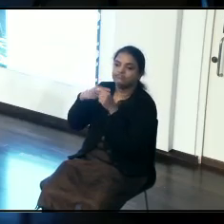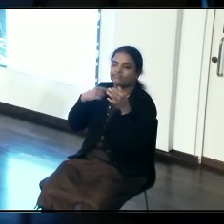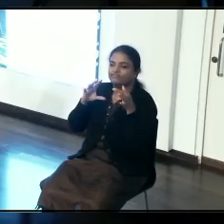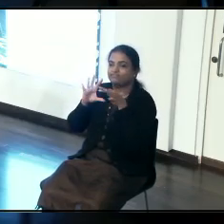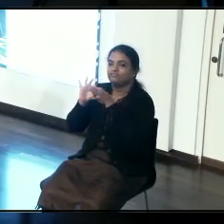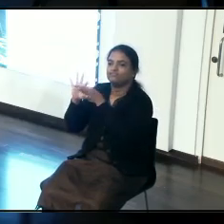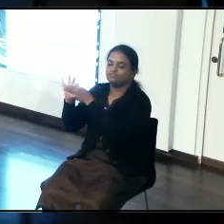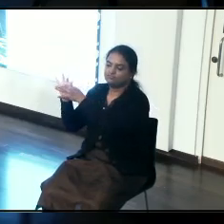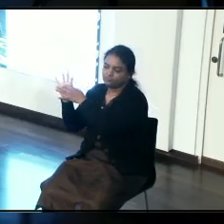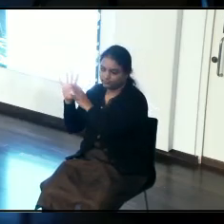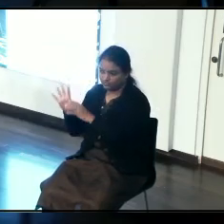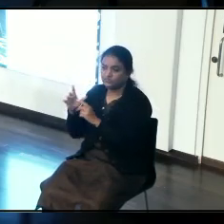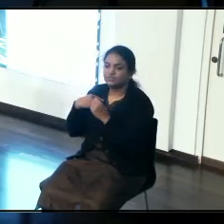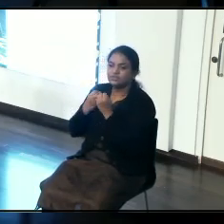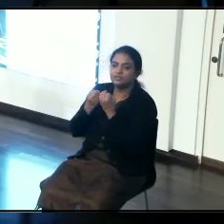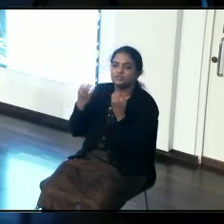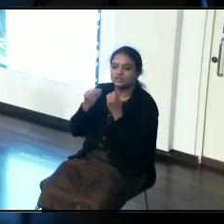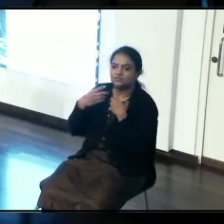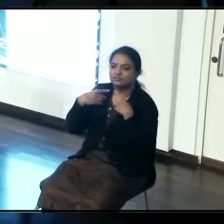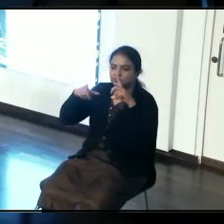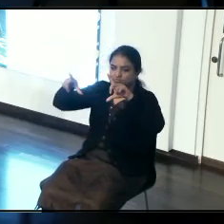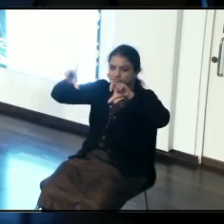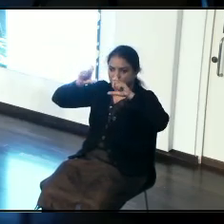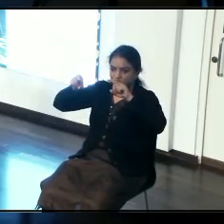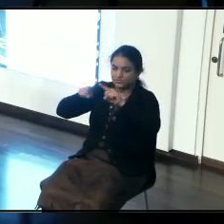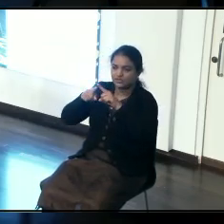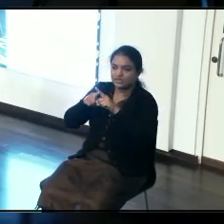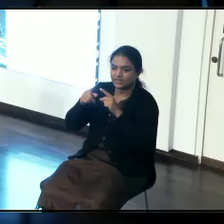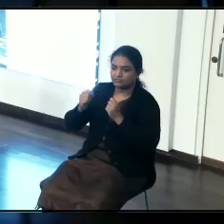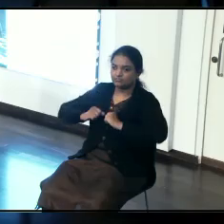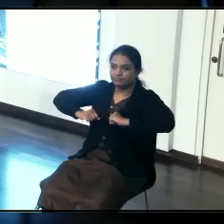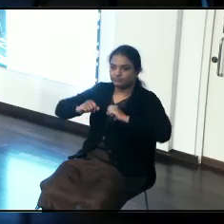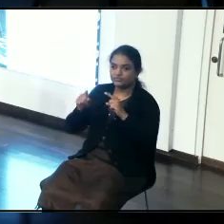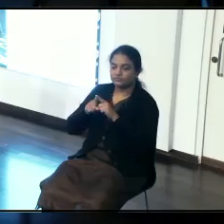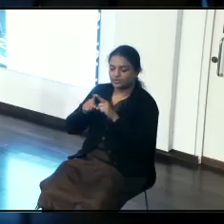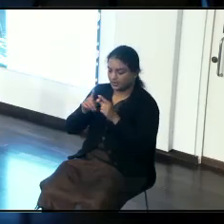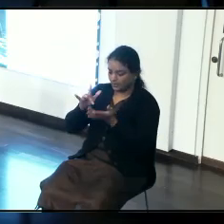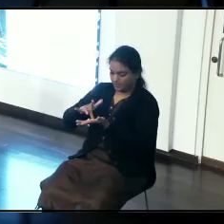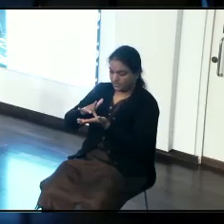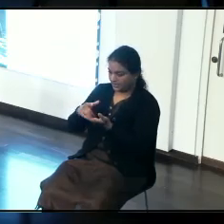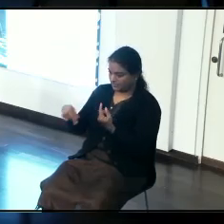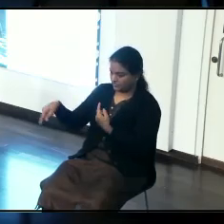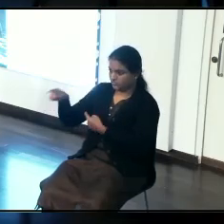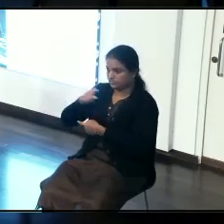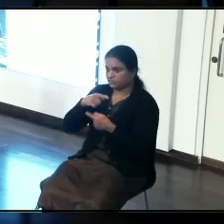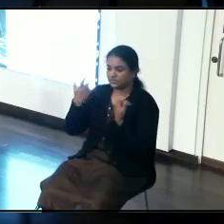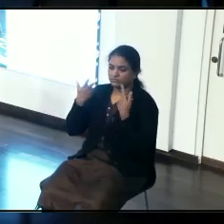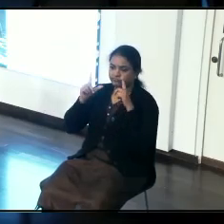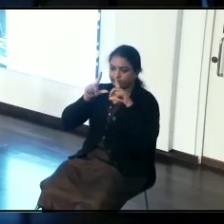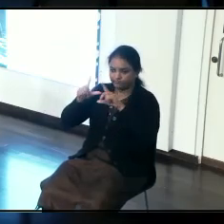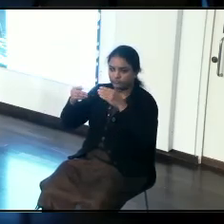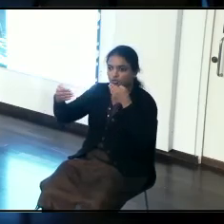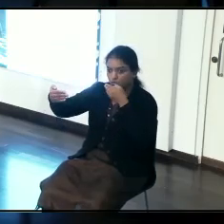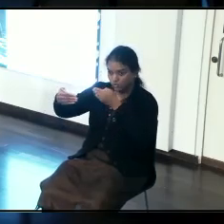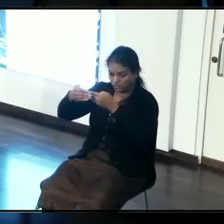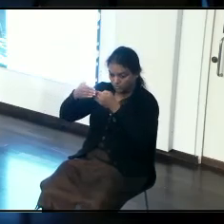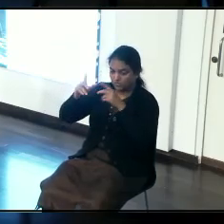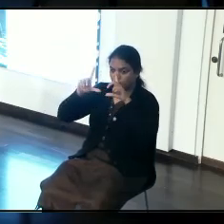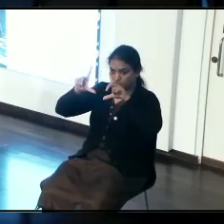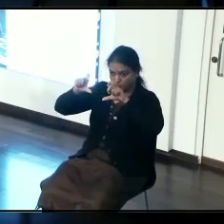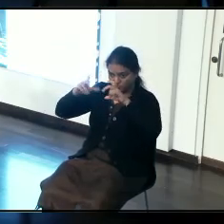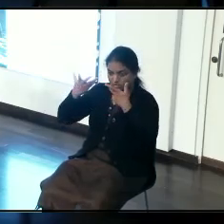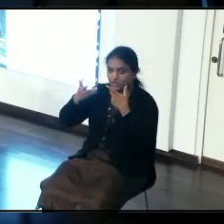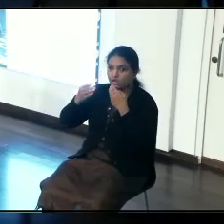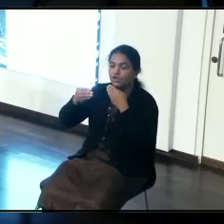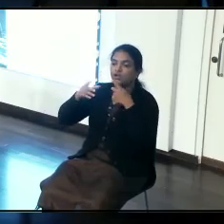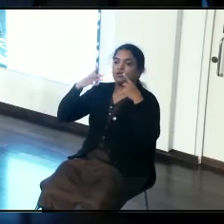have several wide-angle shots of the space in which they inhabit. Then there are close-up shots of the architectural